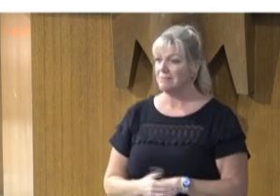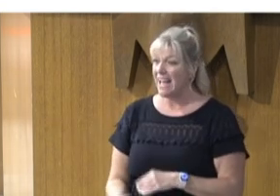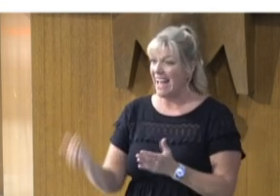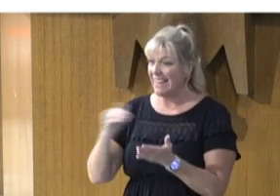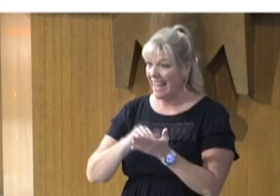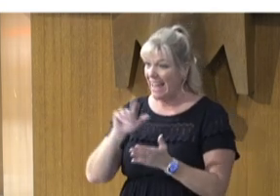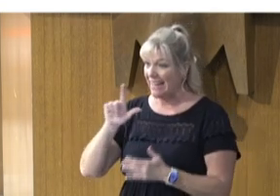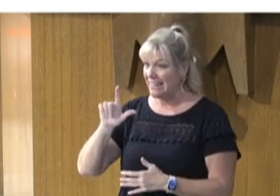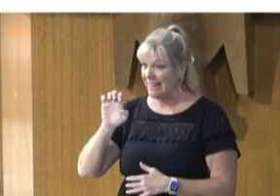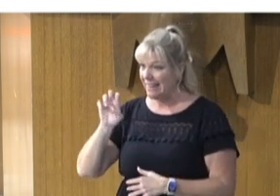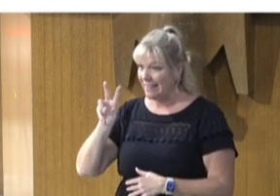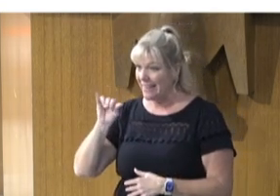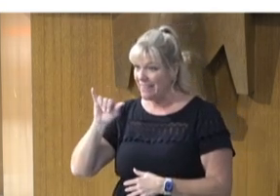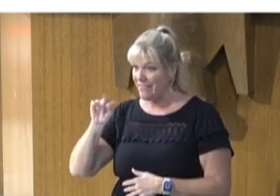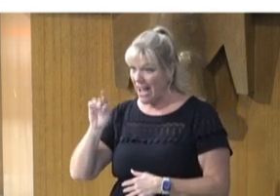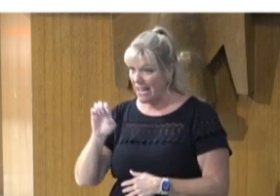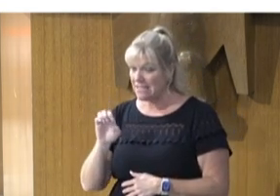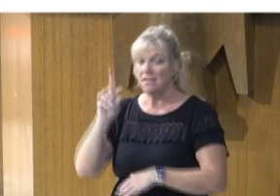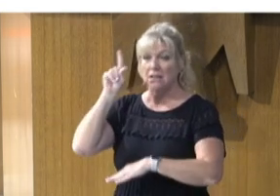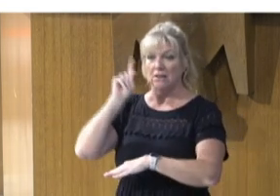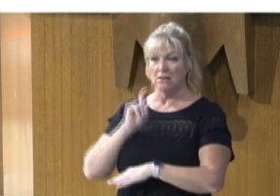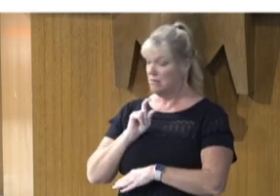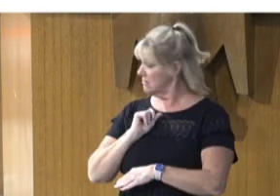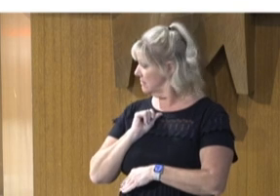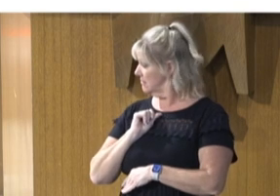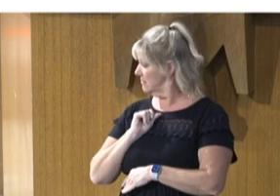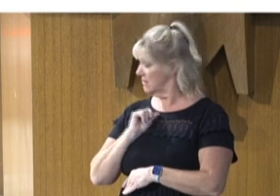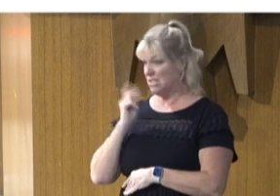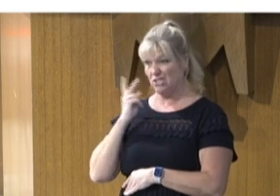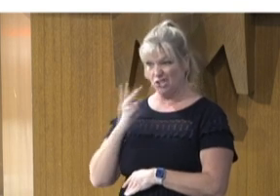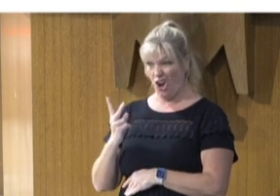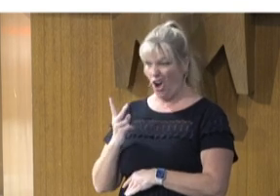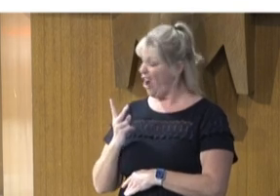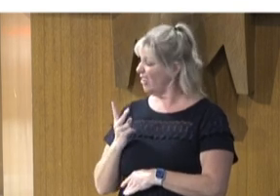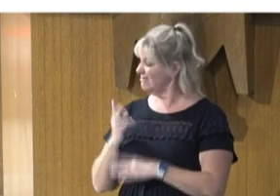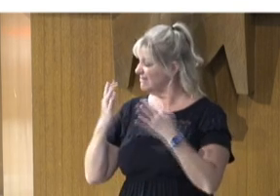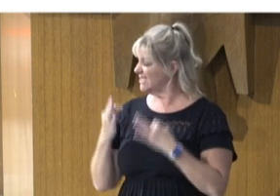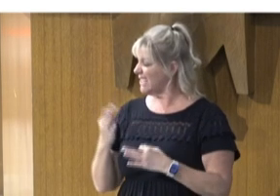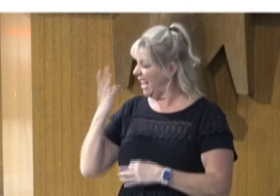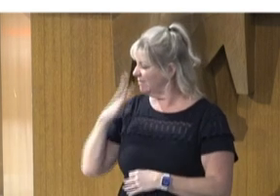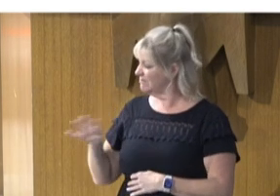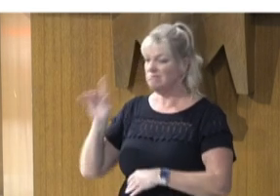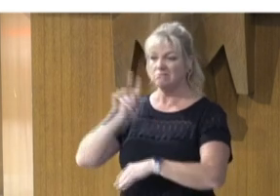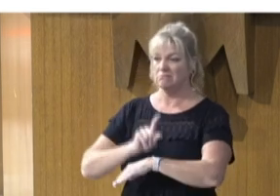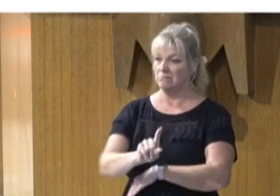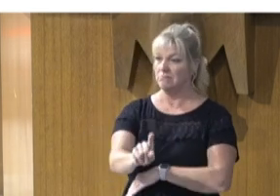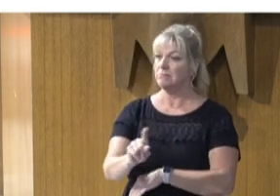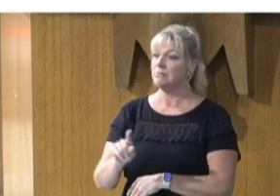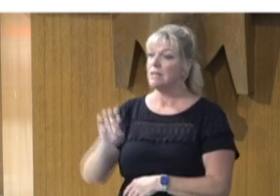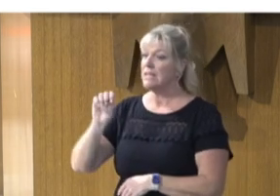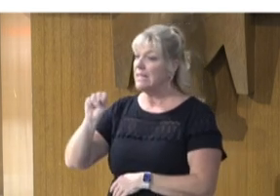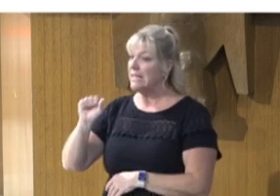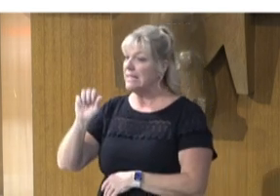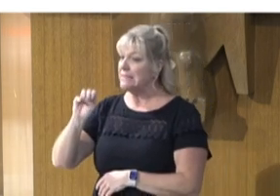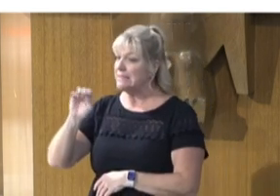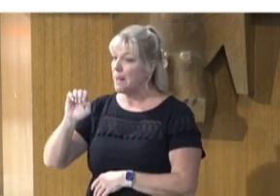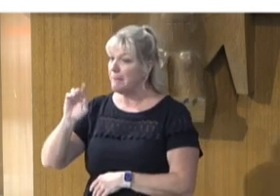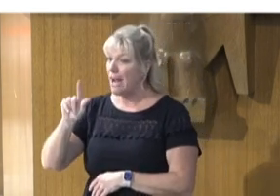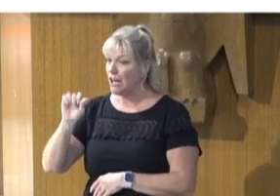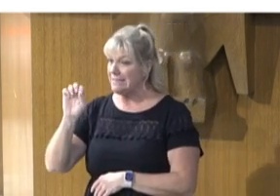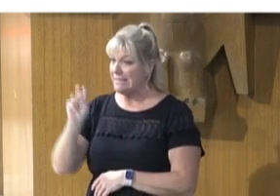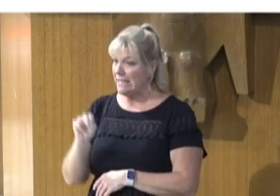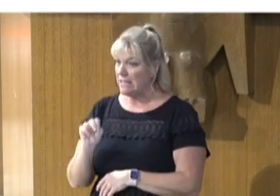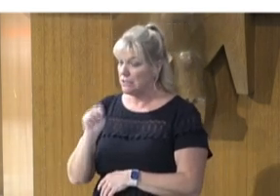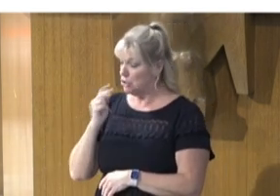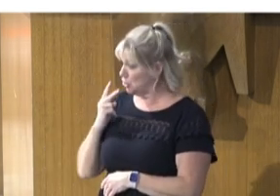Levite, when he came to the place and saw him, passed by on the other side. But a Samaritan, while traveling, came upon